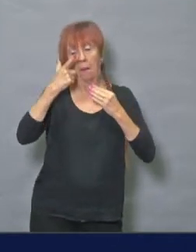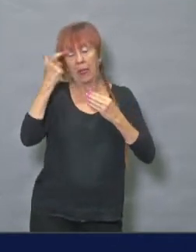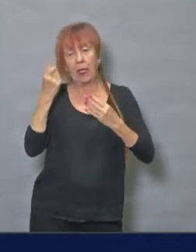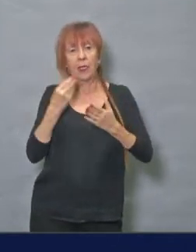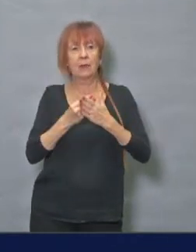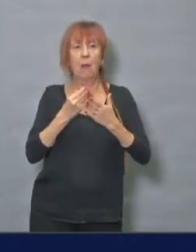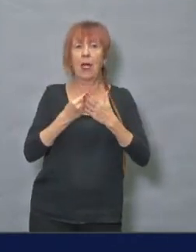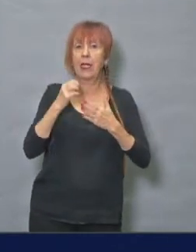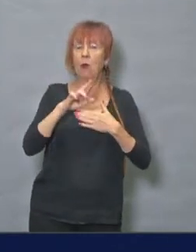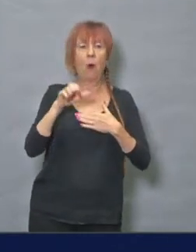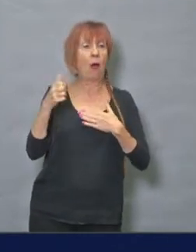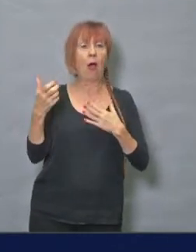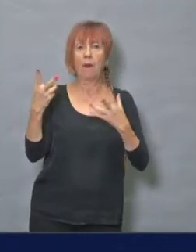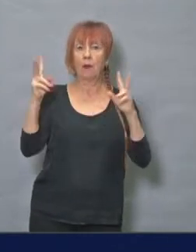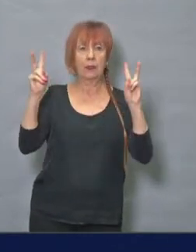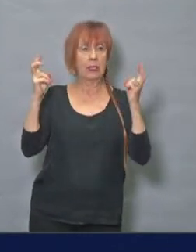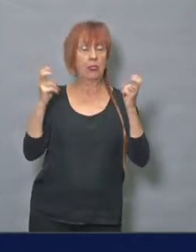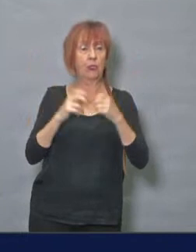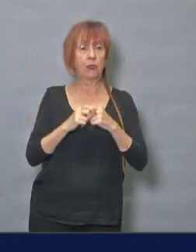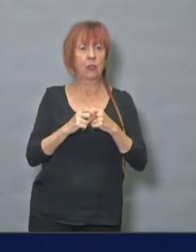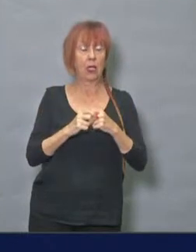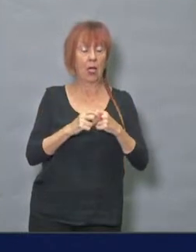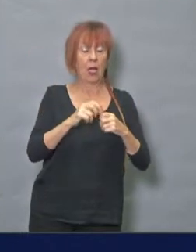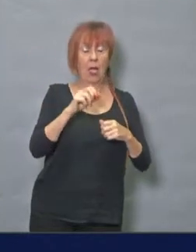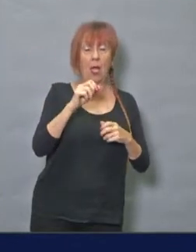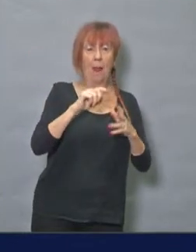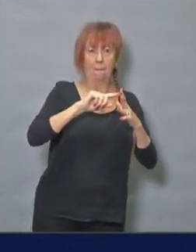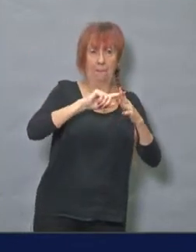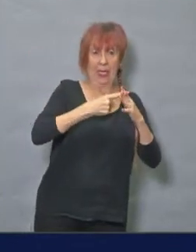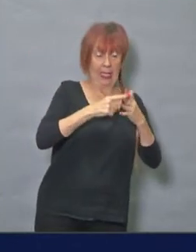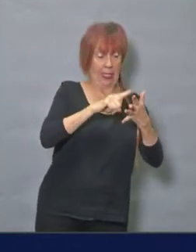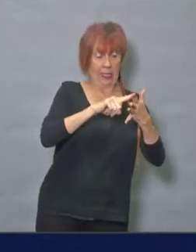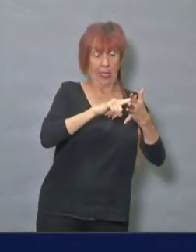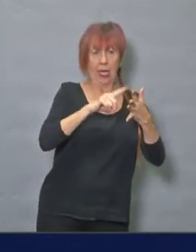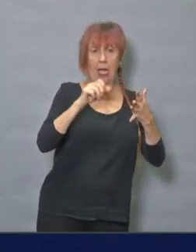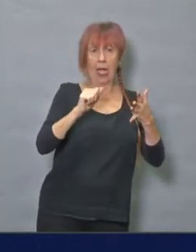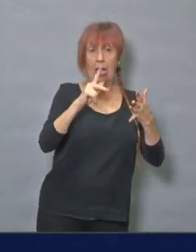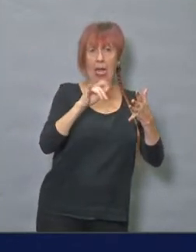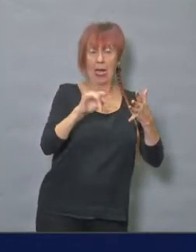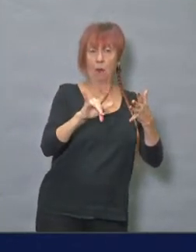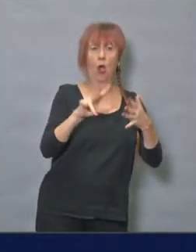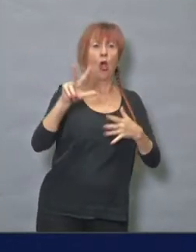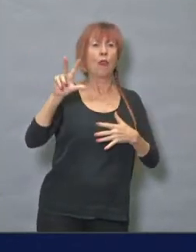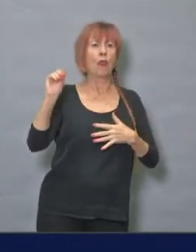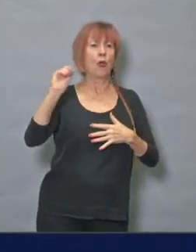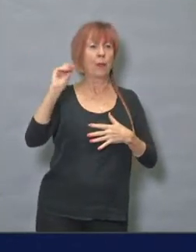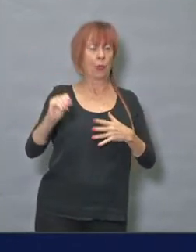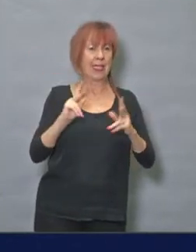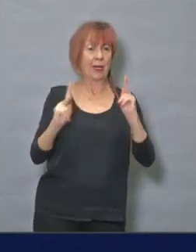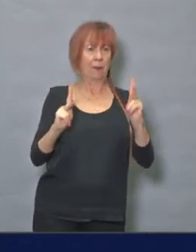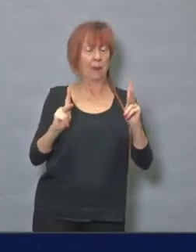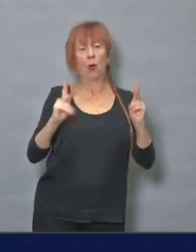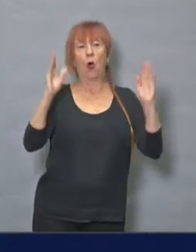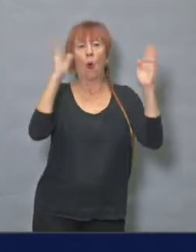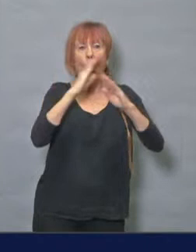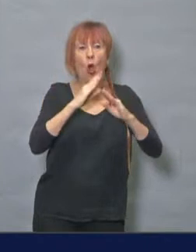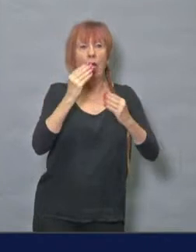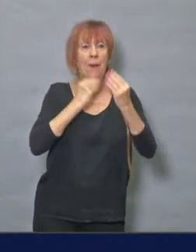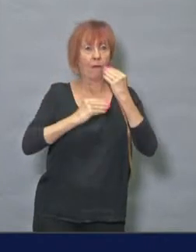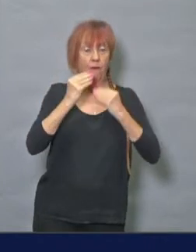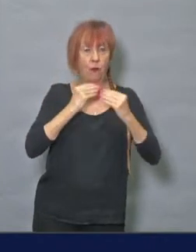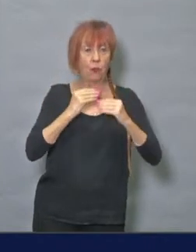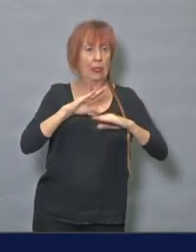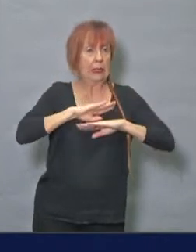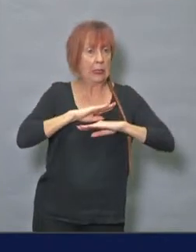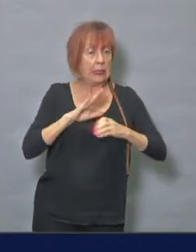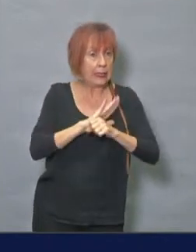past 7 days. In early April, 30% of residents had concerns over food security. This number has